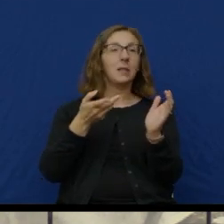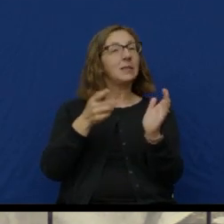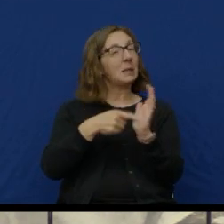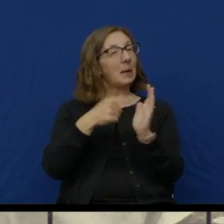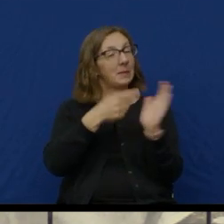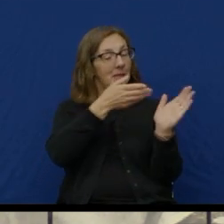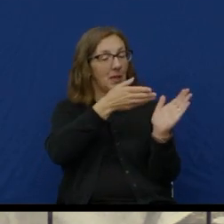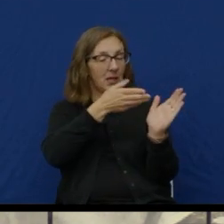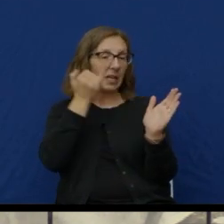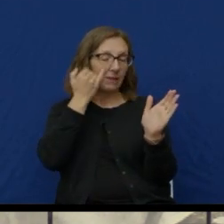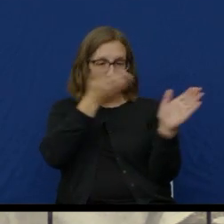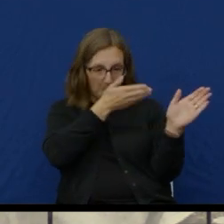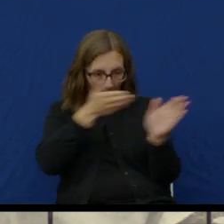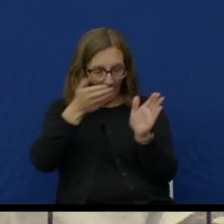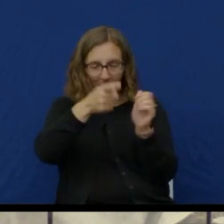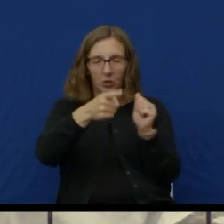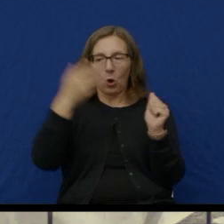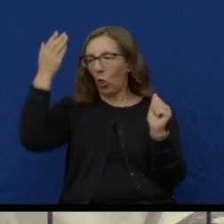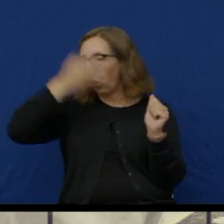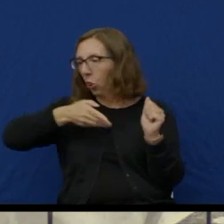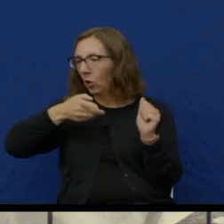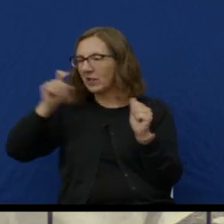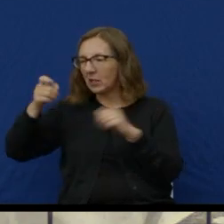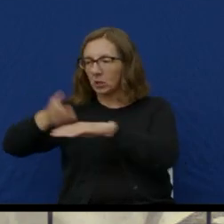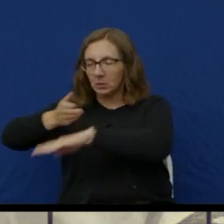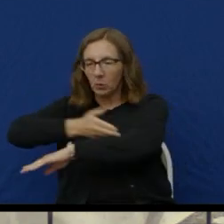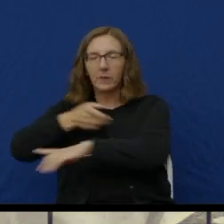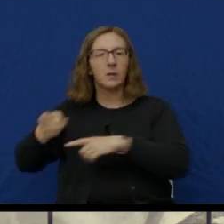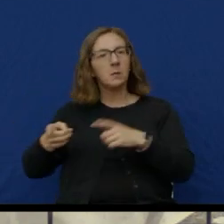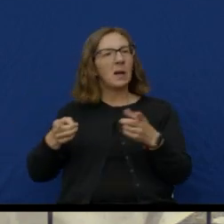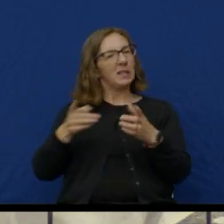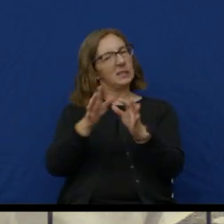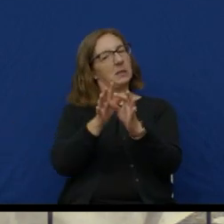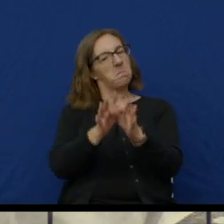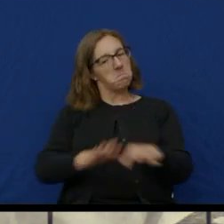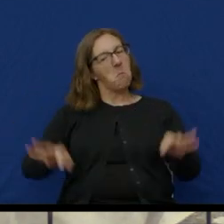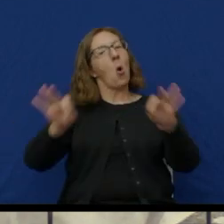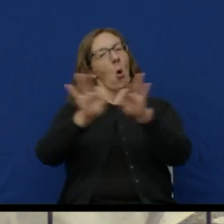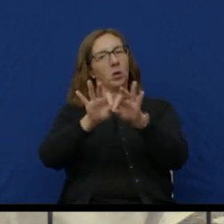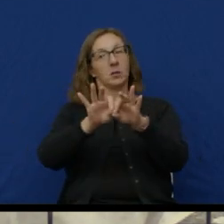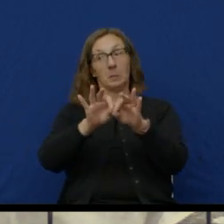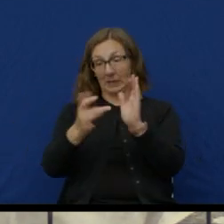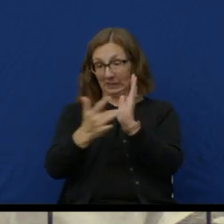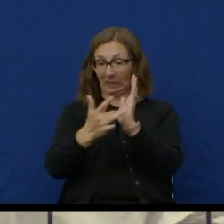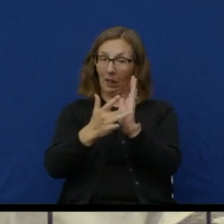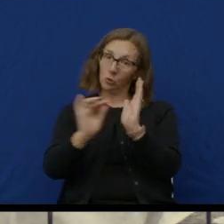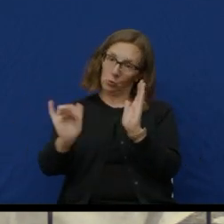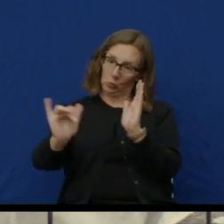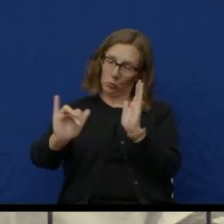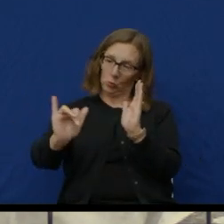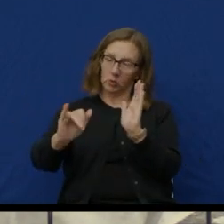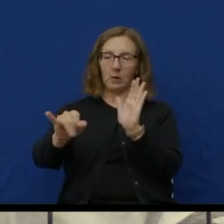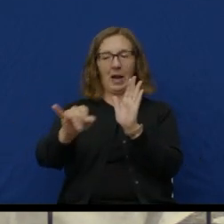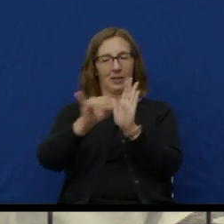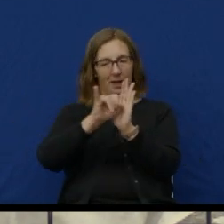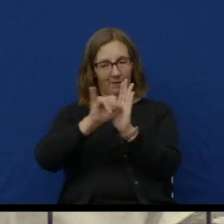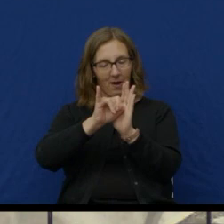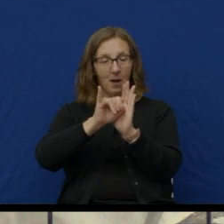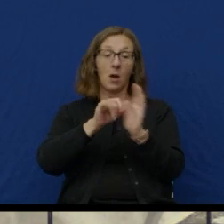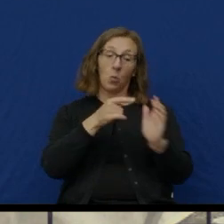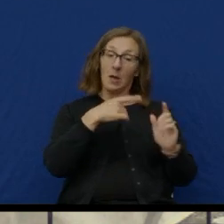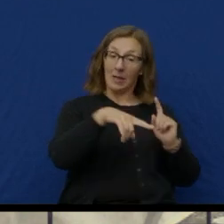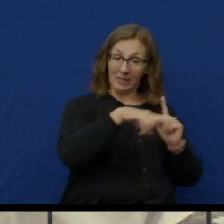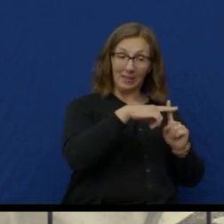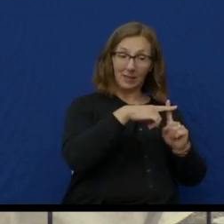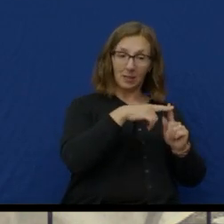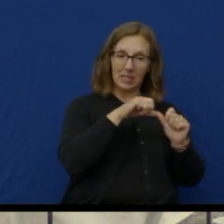on the things you want to improve on. But it's important, I think in every aspect, especially technology, to identify the areas that are going well that you want to